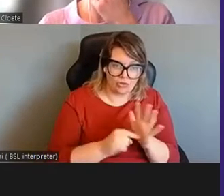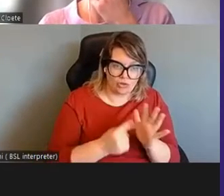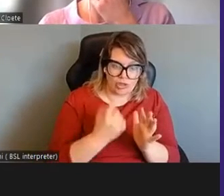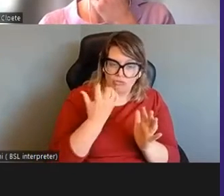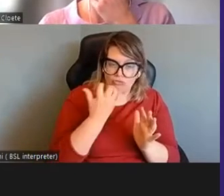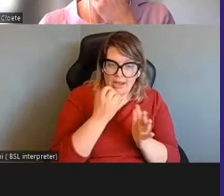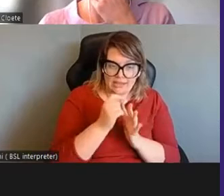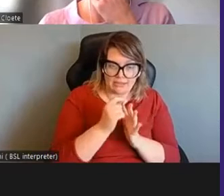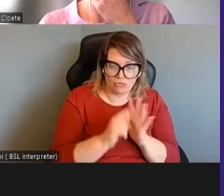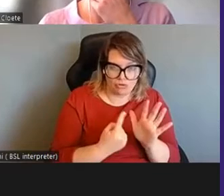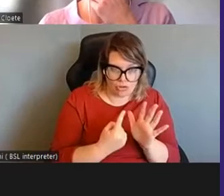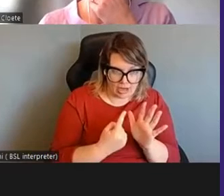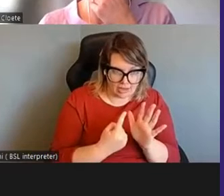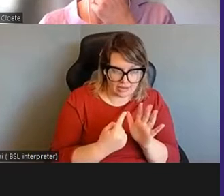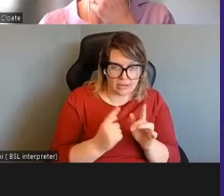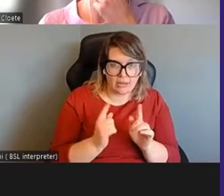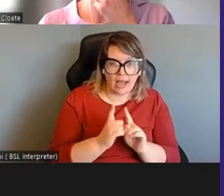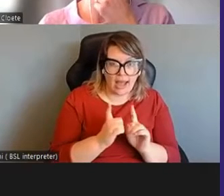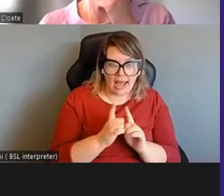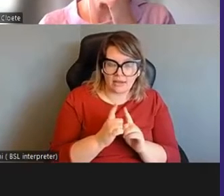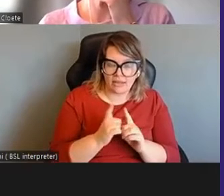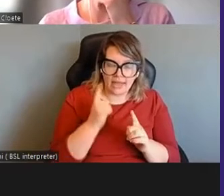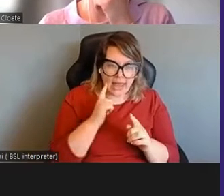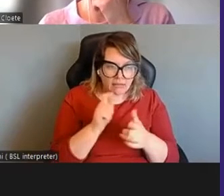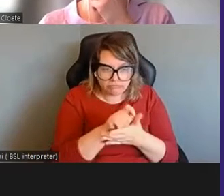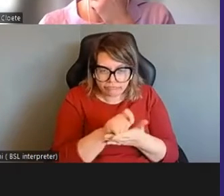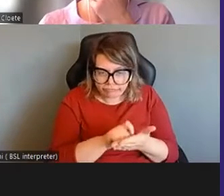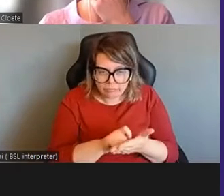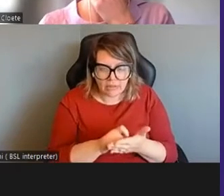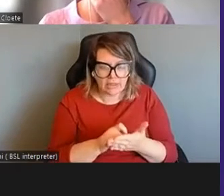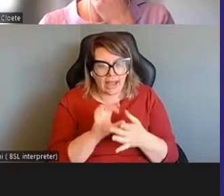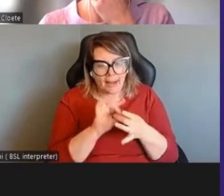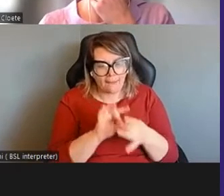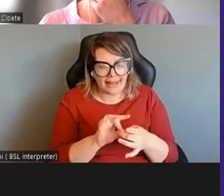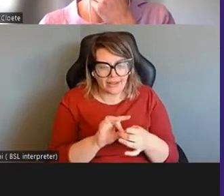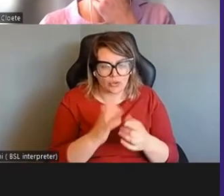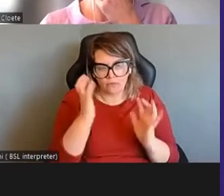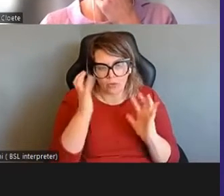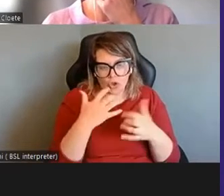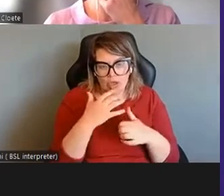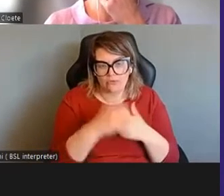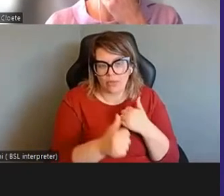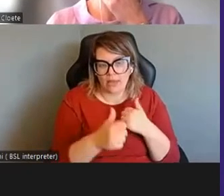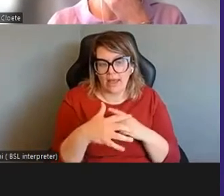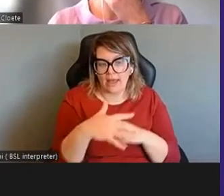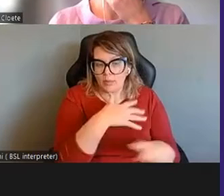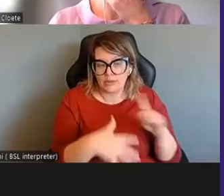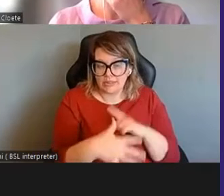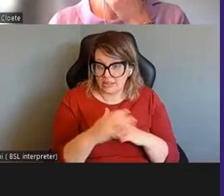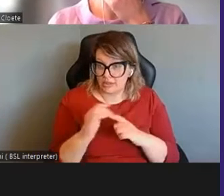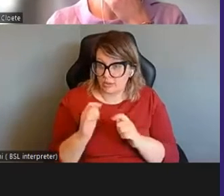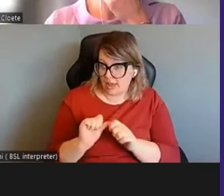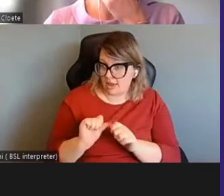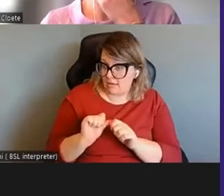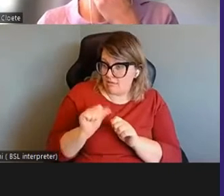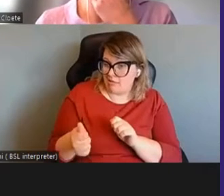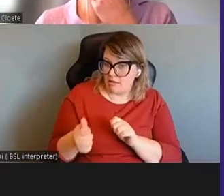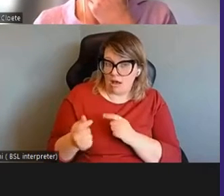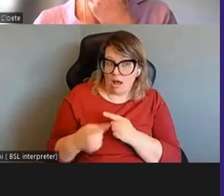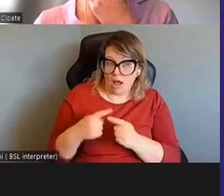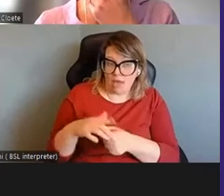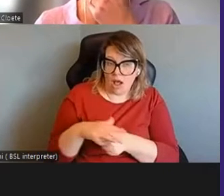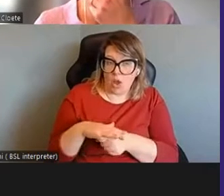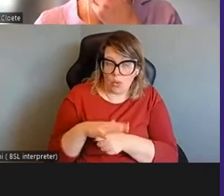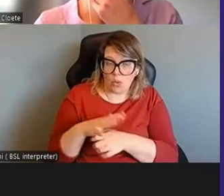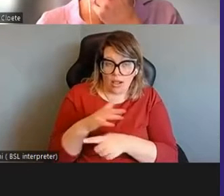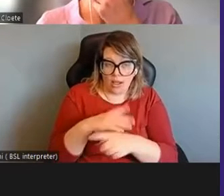collected data on their educational concerns in their community, their neighbors in the community of Hagmang has done